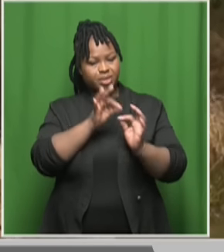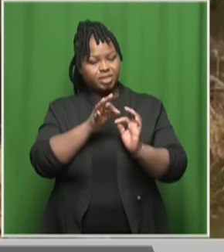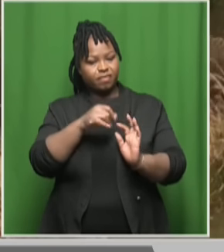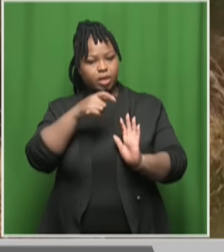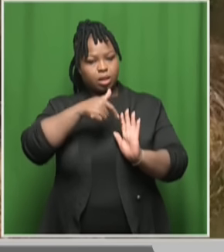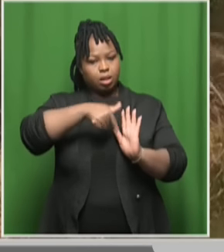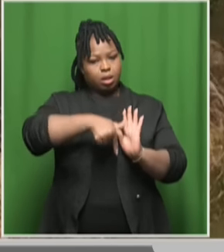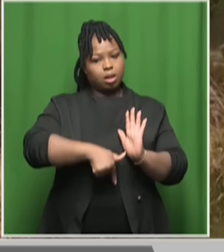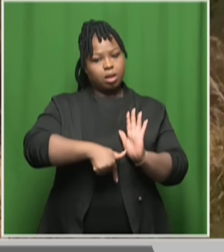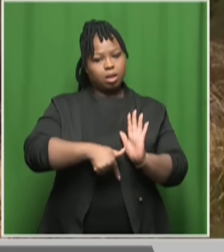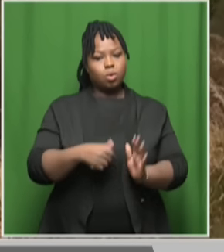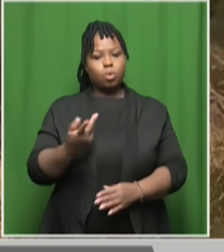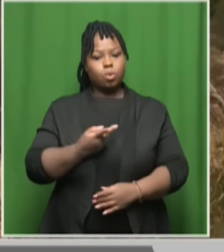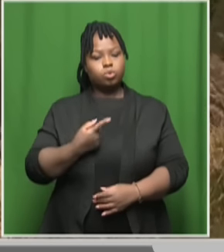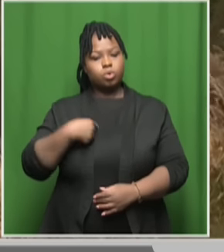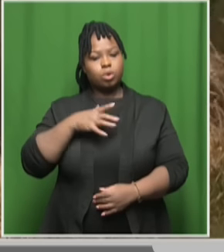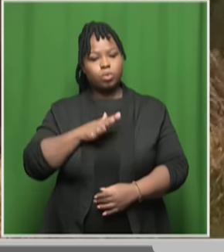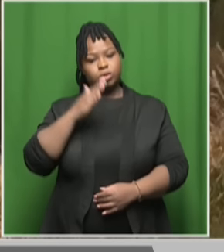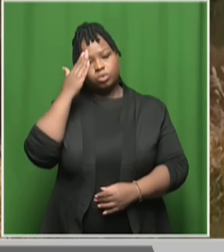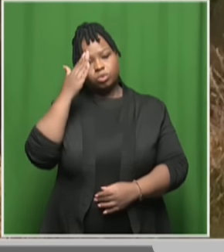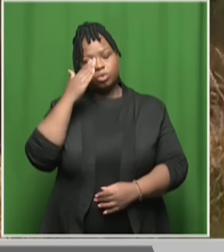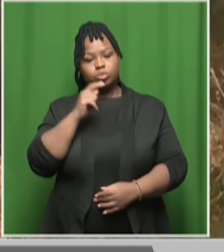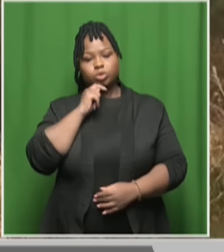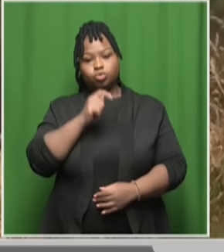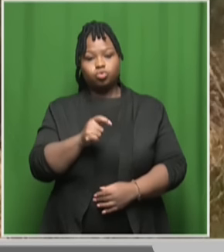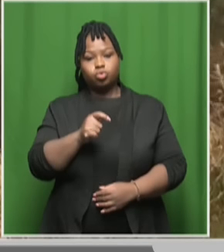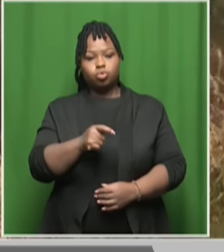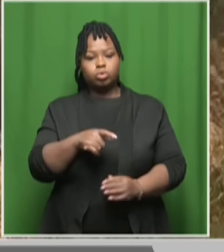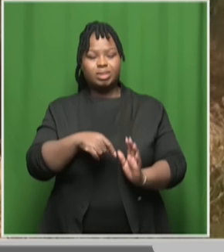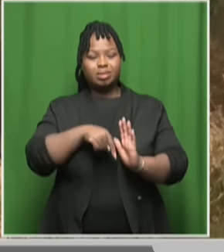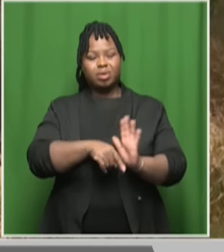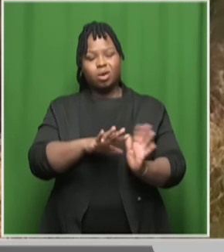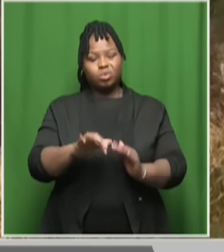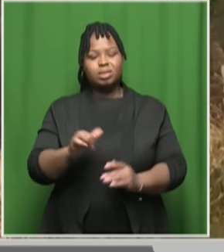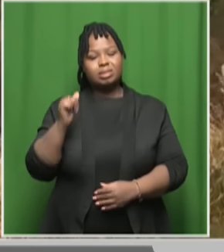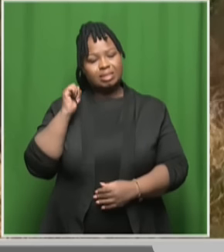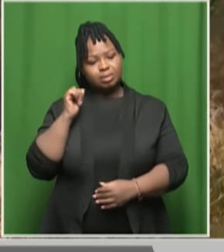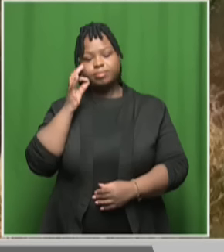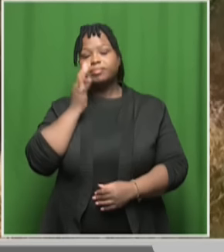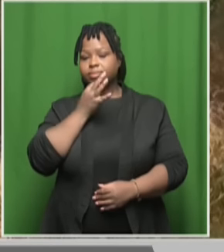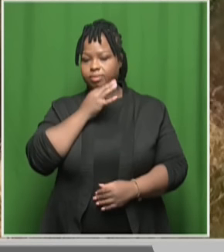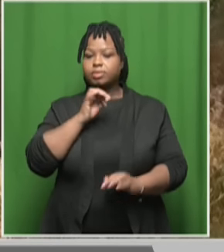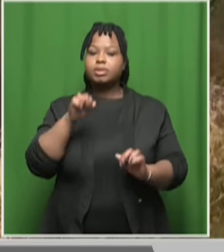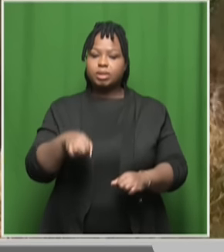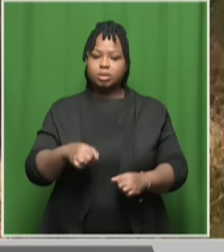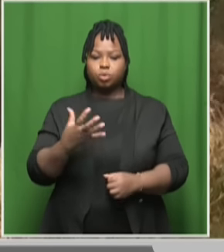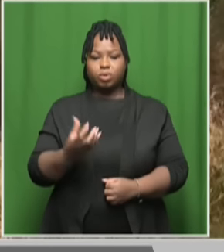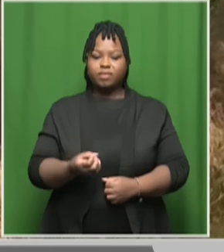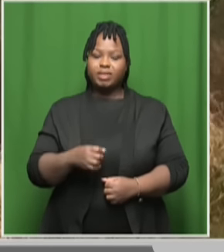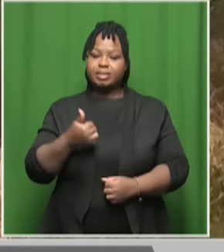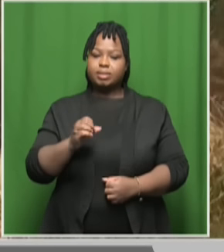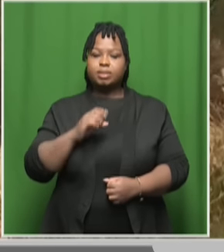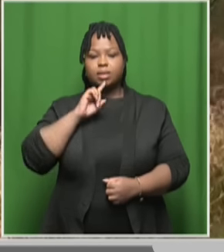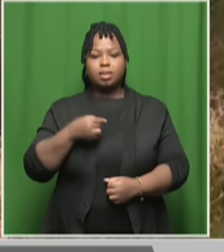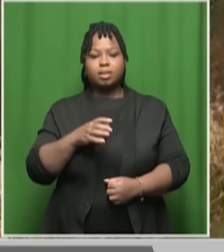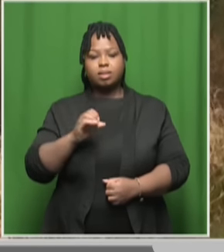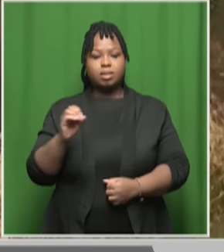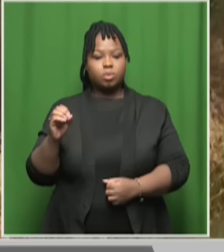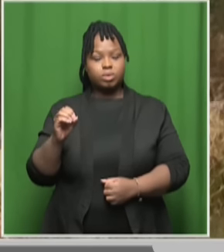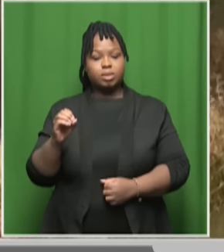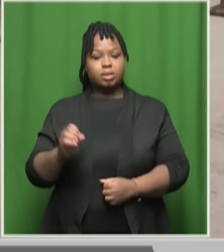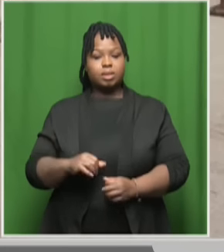is the yield of that borehole. So basically yesterday the indication was then that we do have about 60,000 liters of